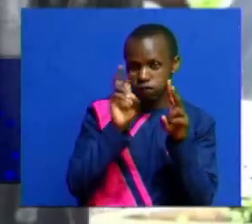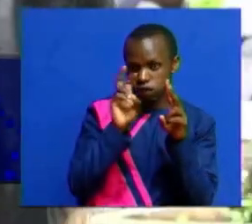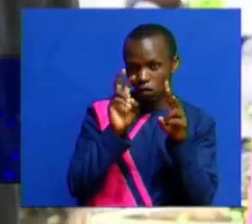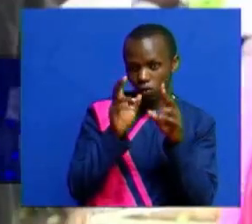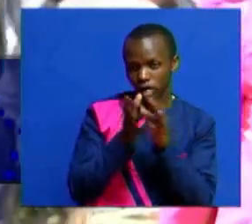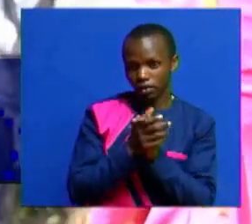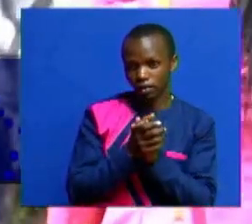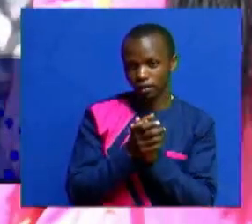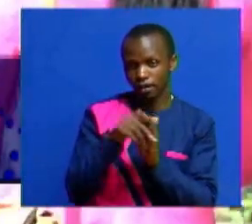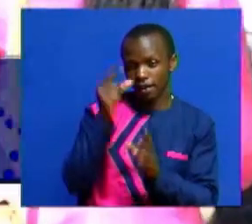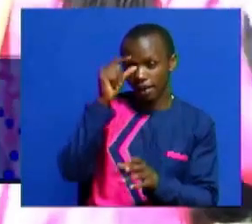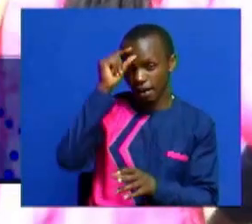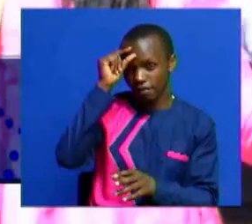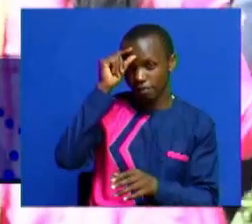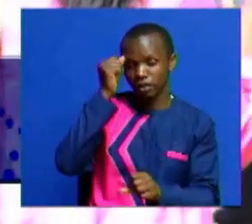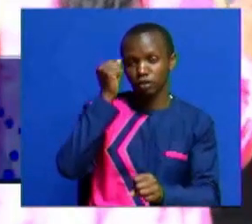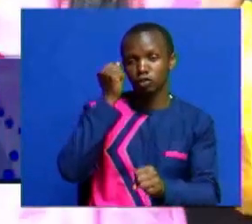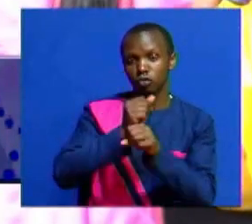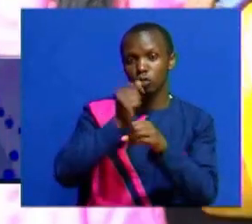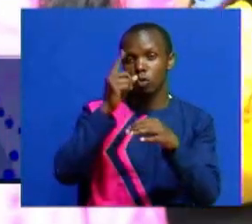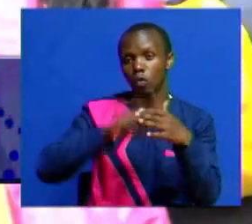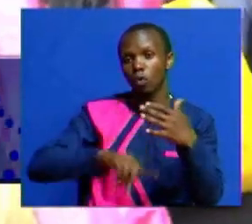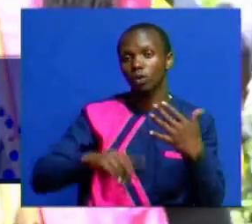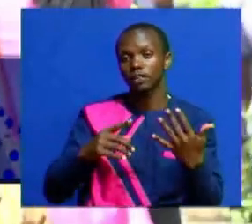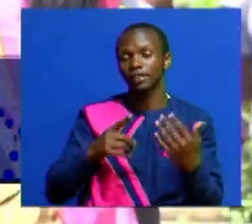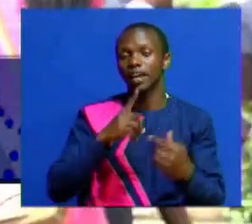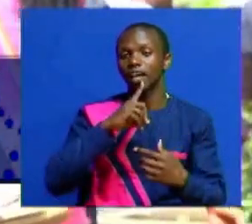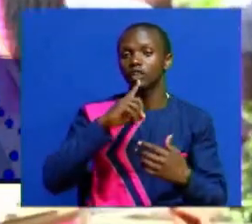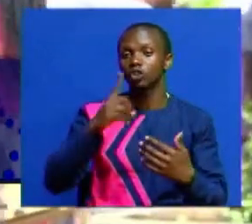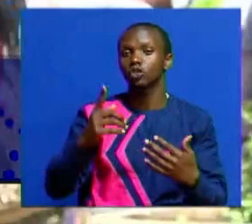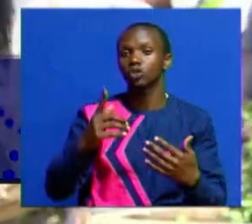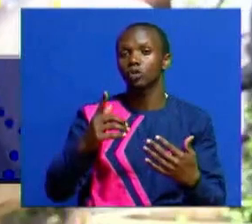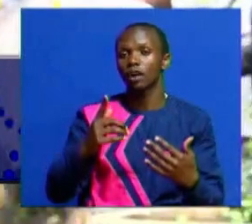is the government now to act to make sure